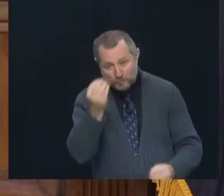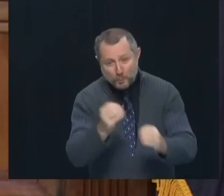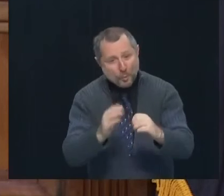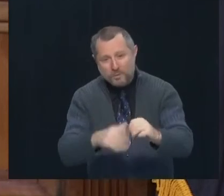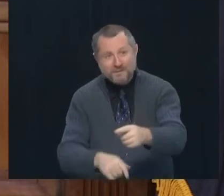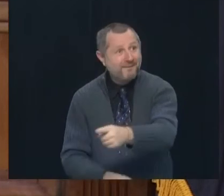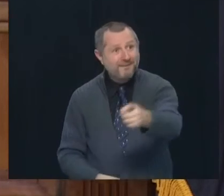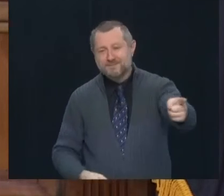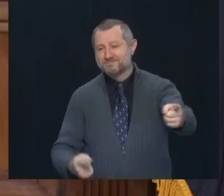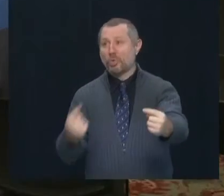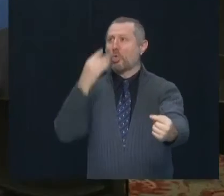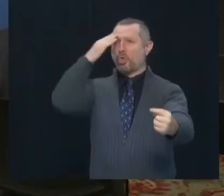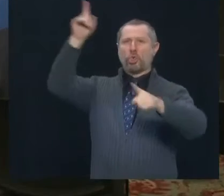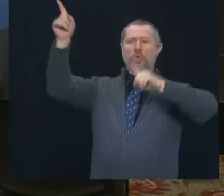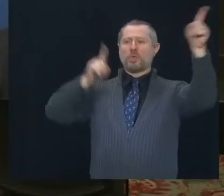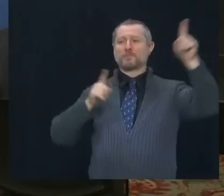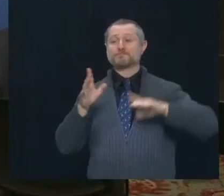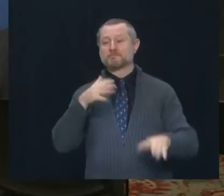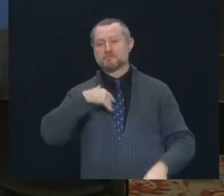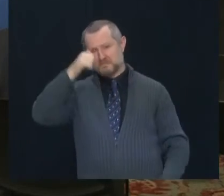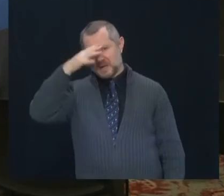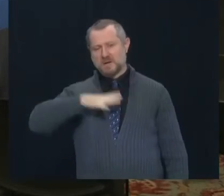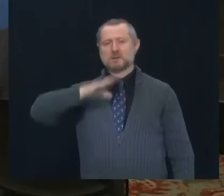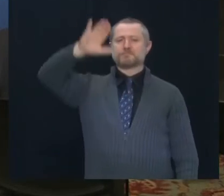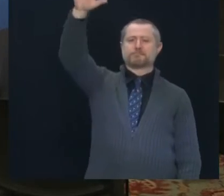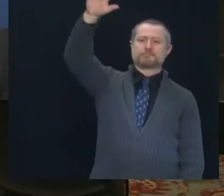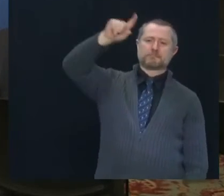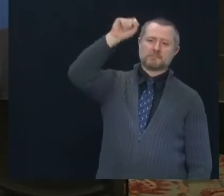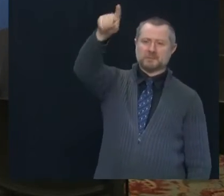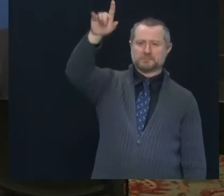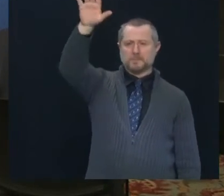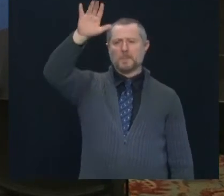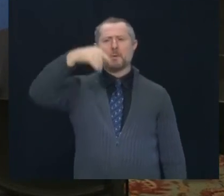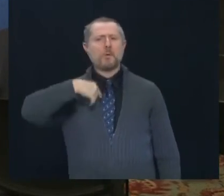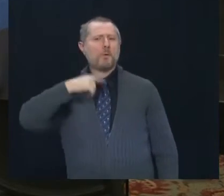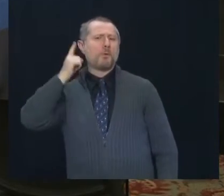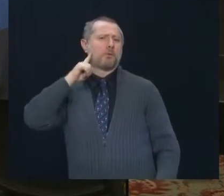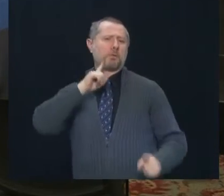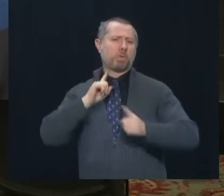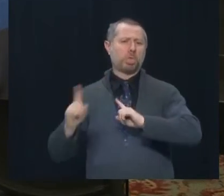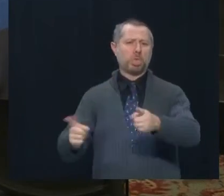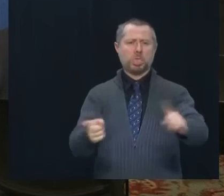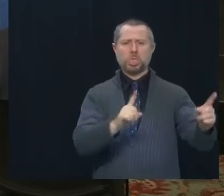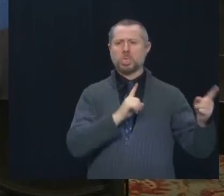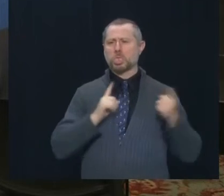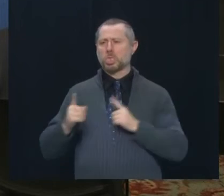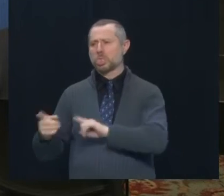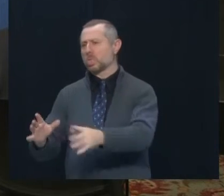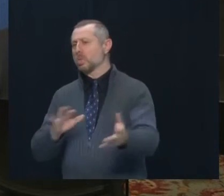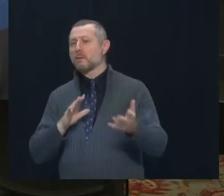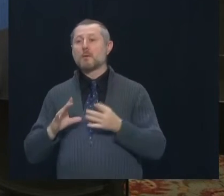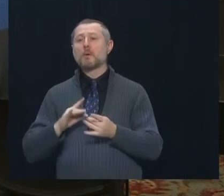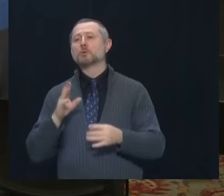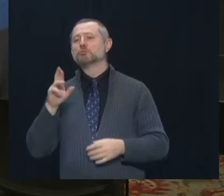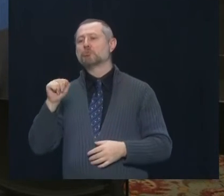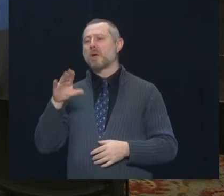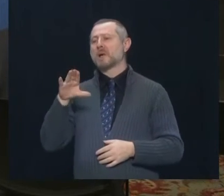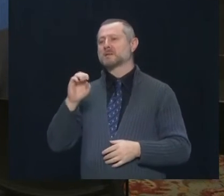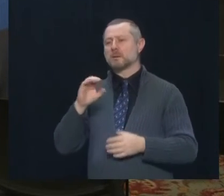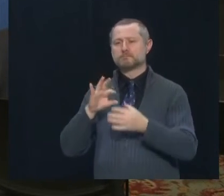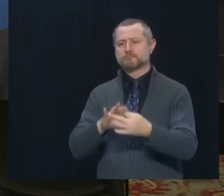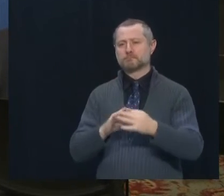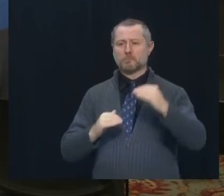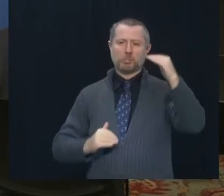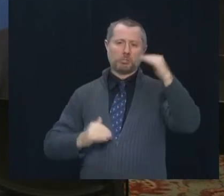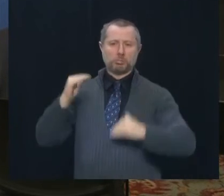Who had a question? Governor, there's been a lot of talk in the recent weeks about racial disparities as it relates to COVID, but there